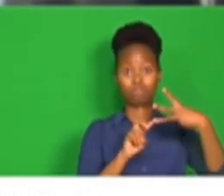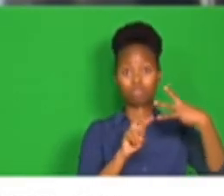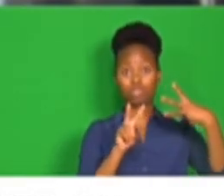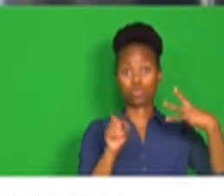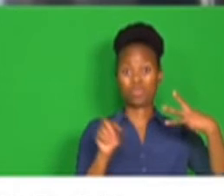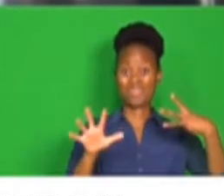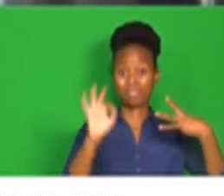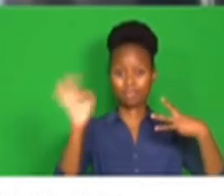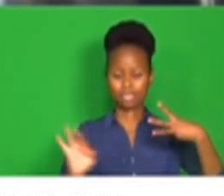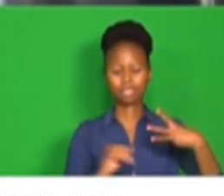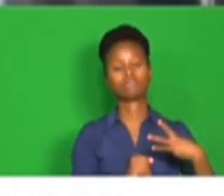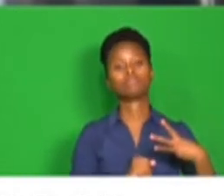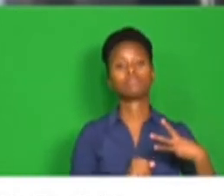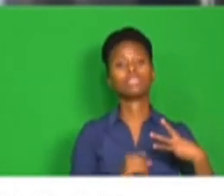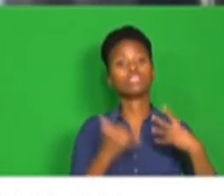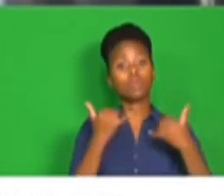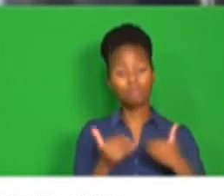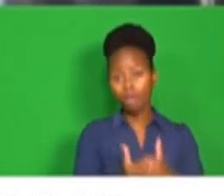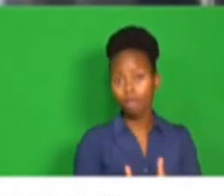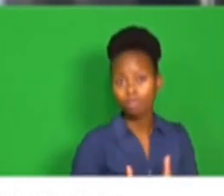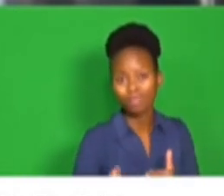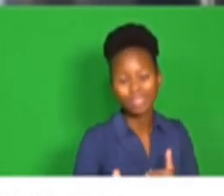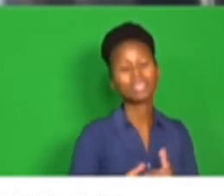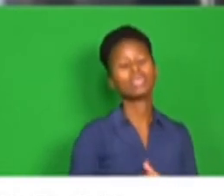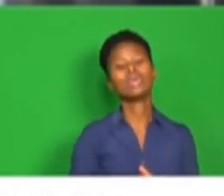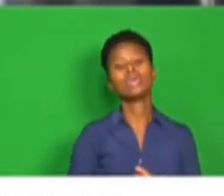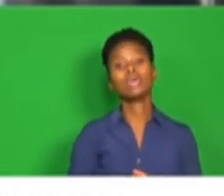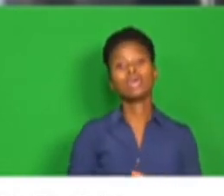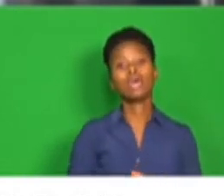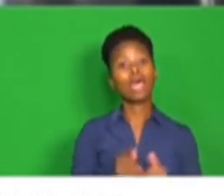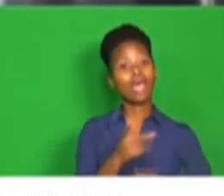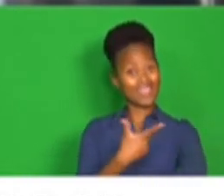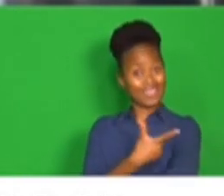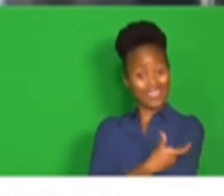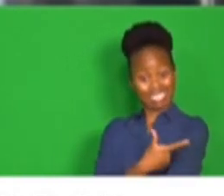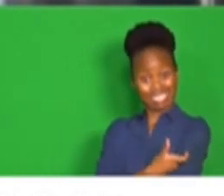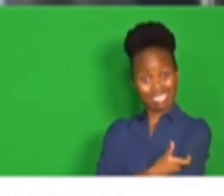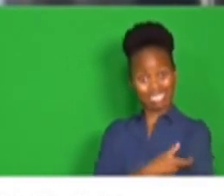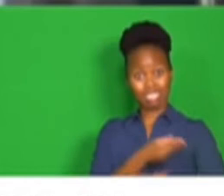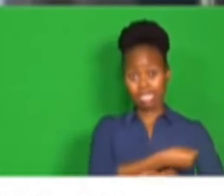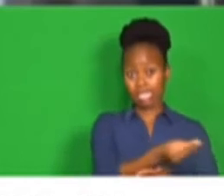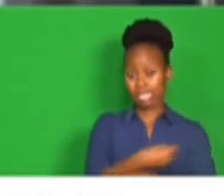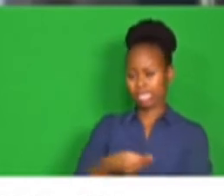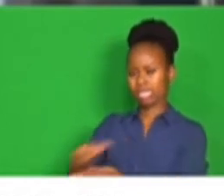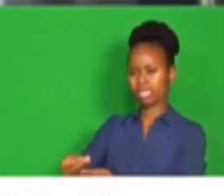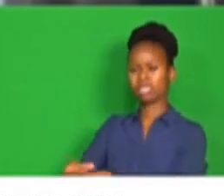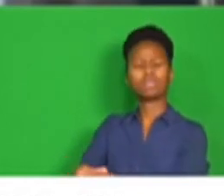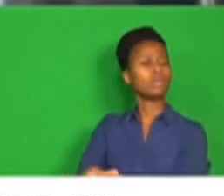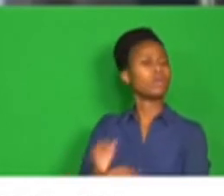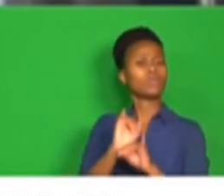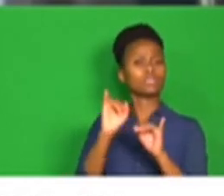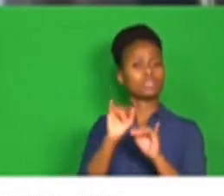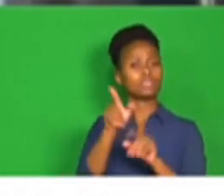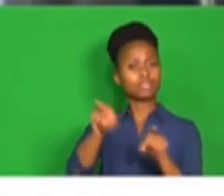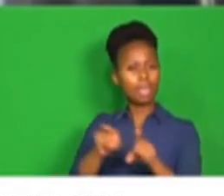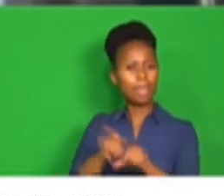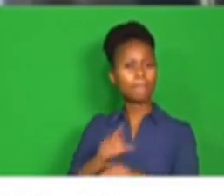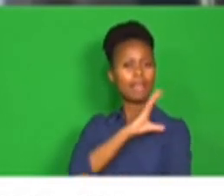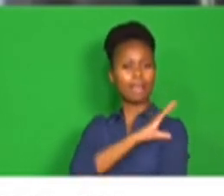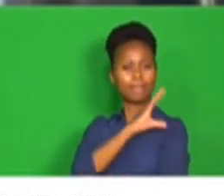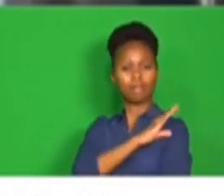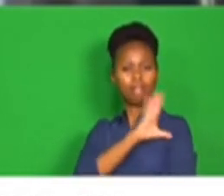balanced. Global growth, vaccine distribution, a low cost of capital, and